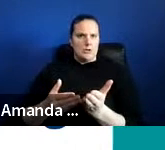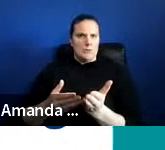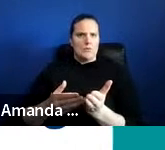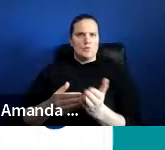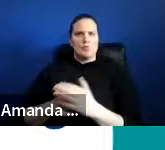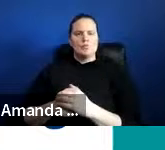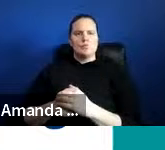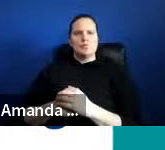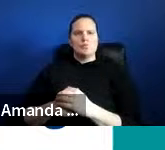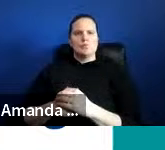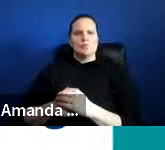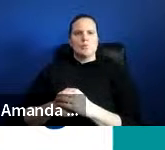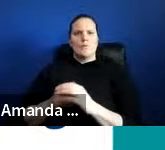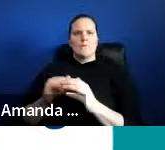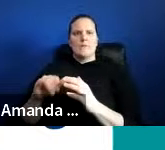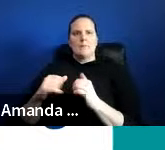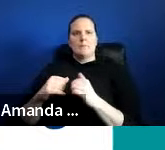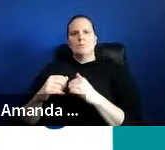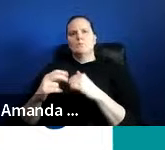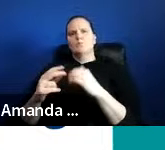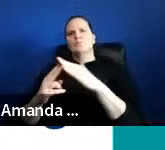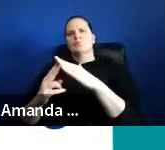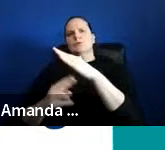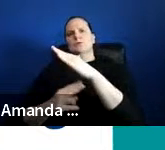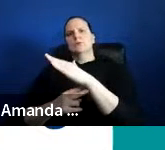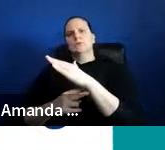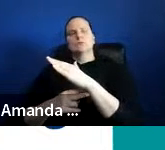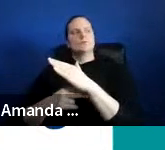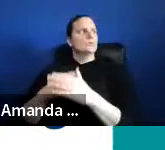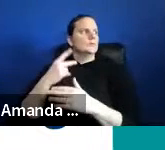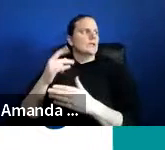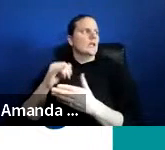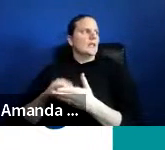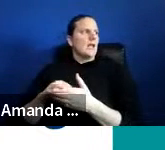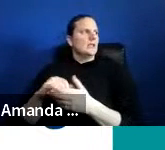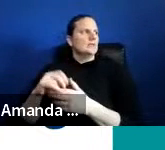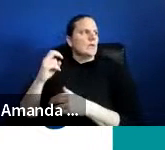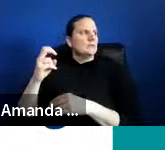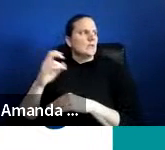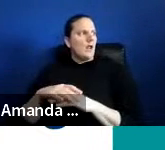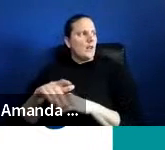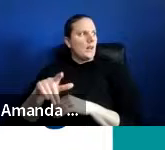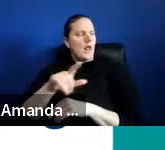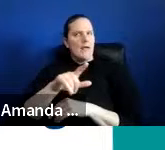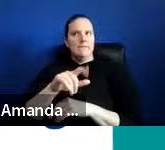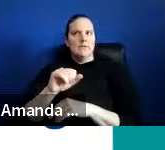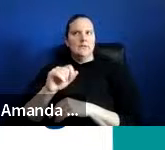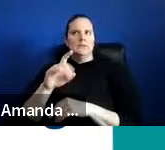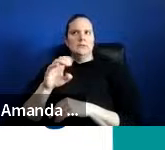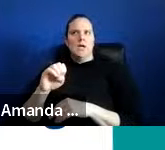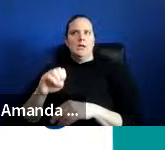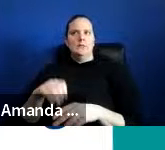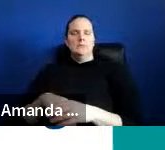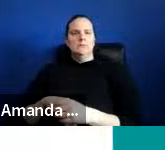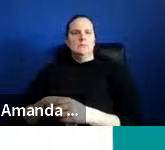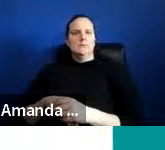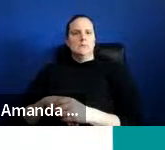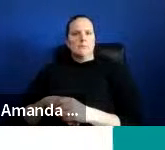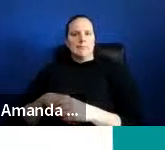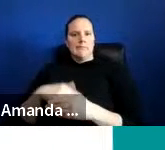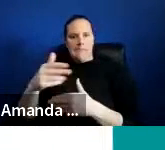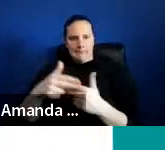bridge. And again, you can see the transit on the left side, which would be the west side. Next slide,